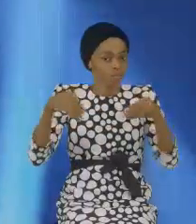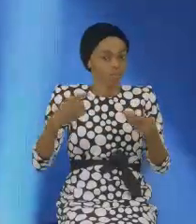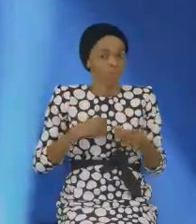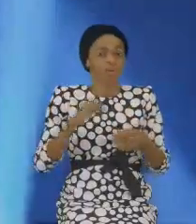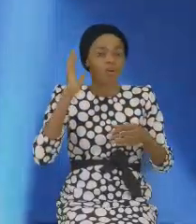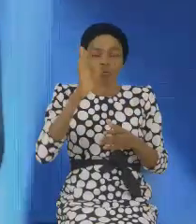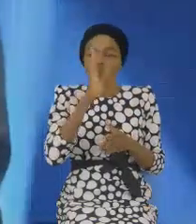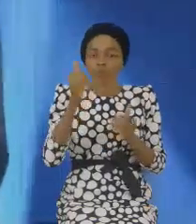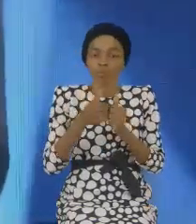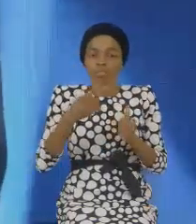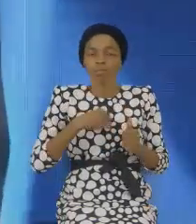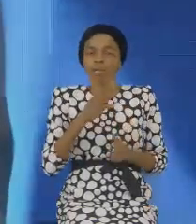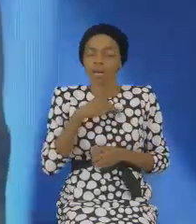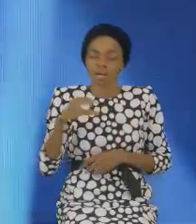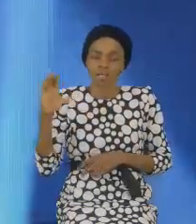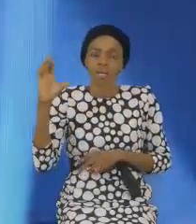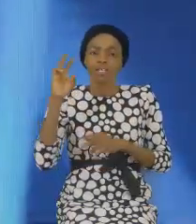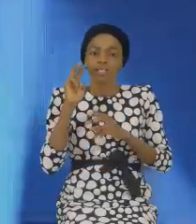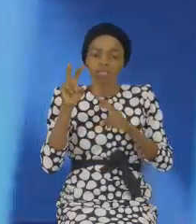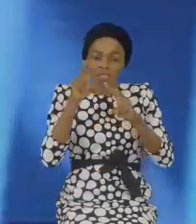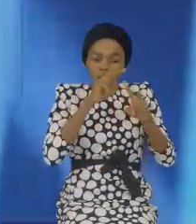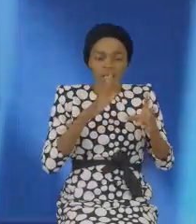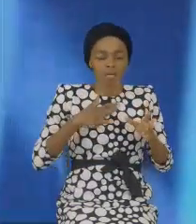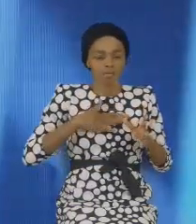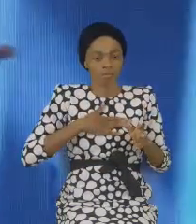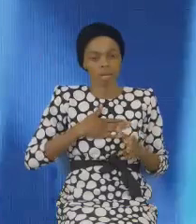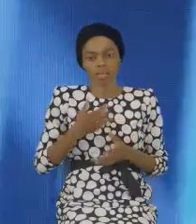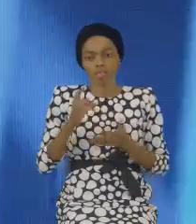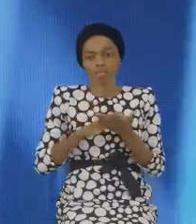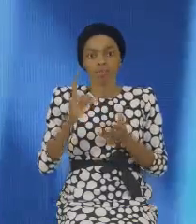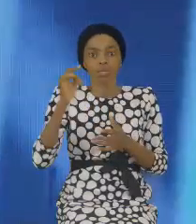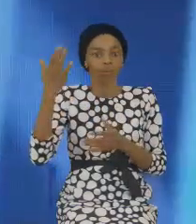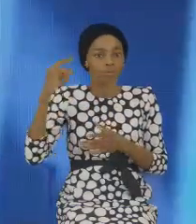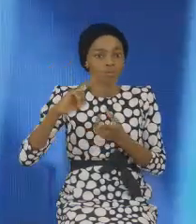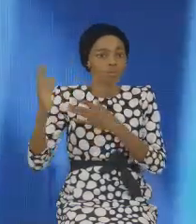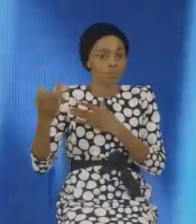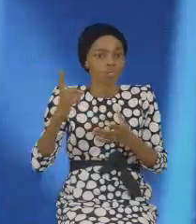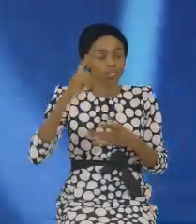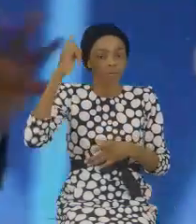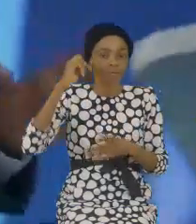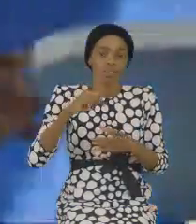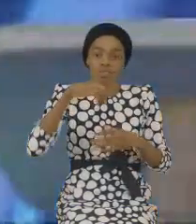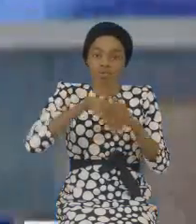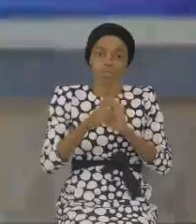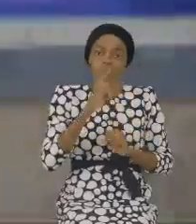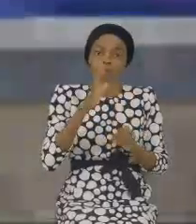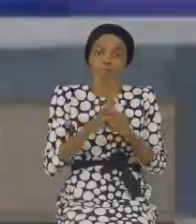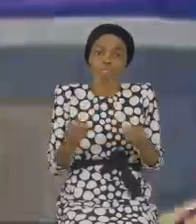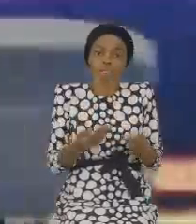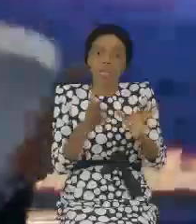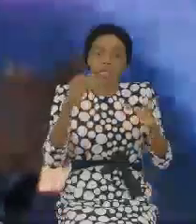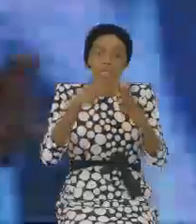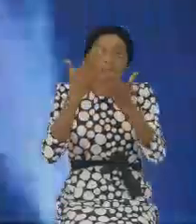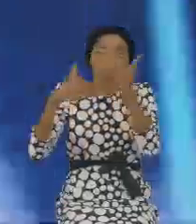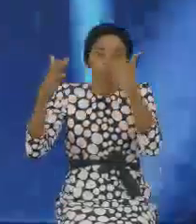my glory. It was to bring them into the promised land in heaven. Theologically, we